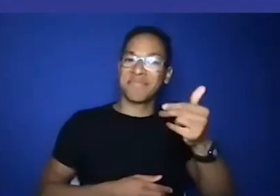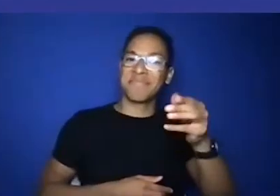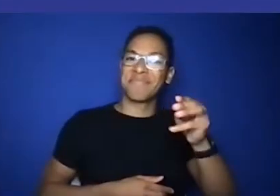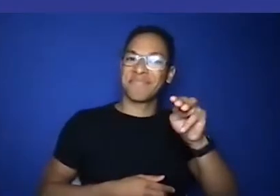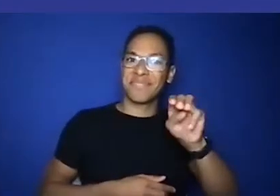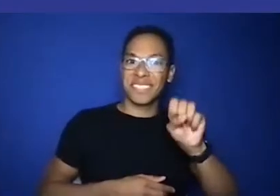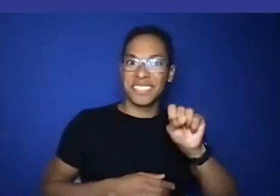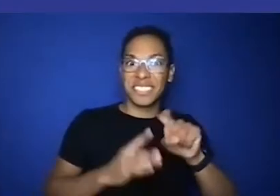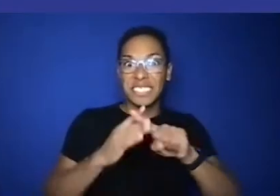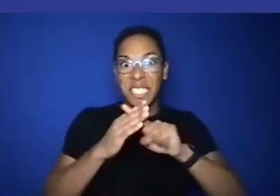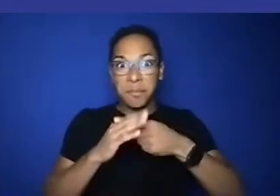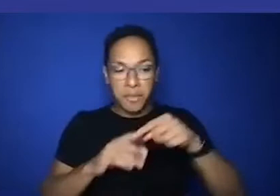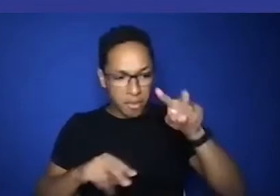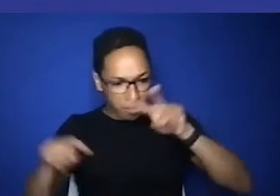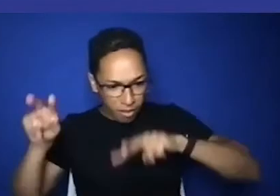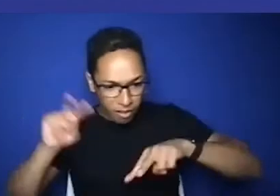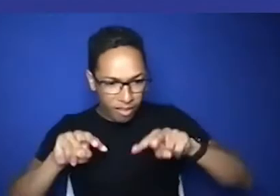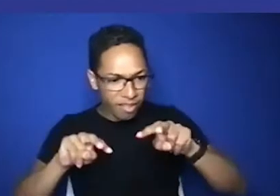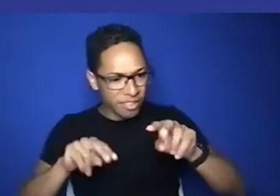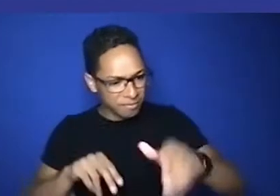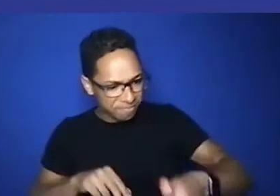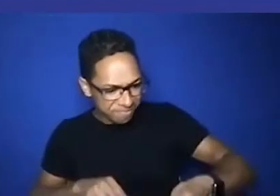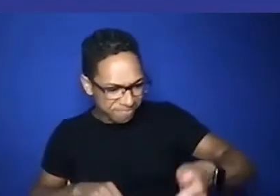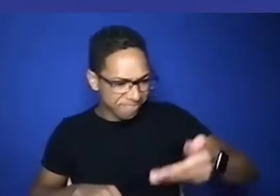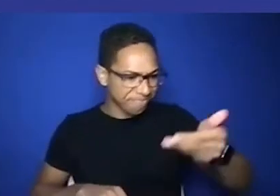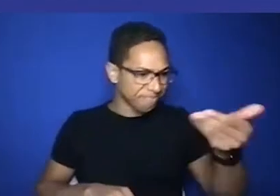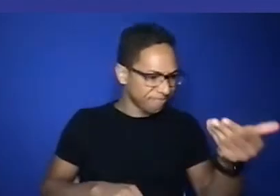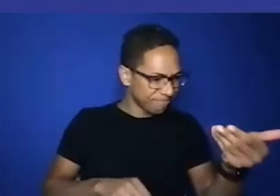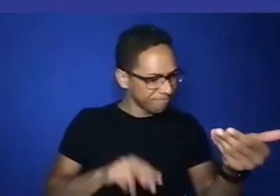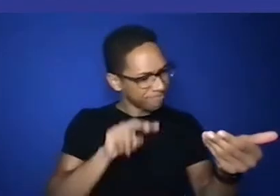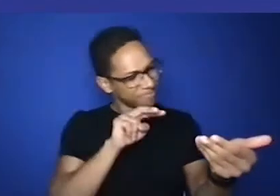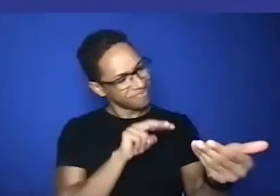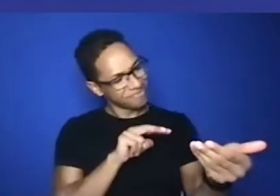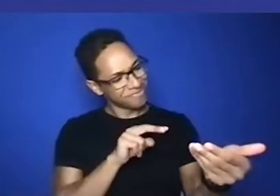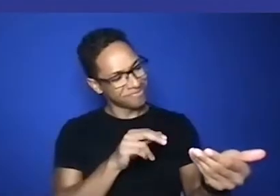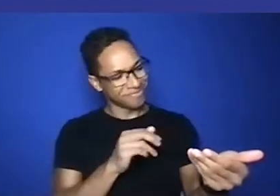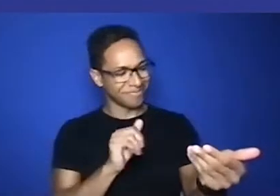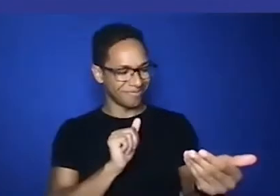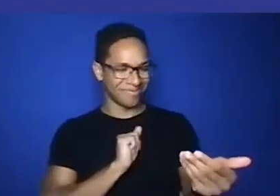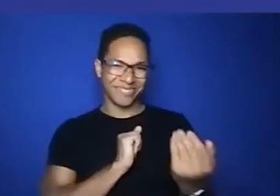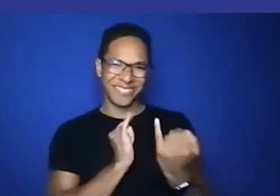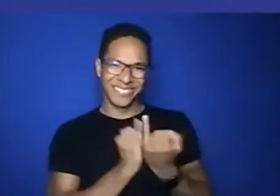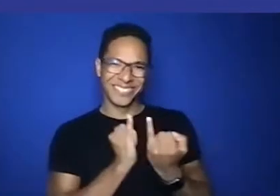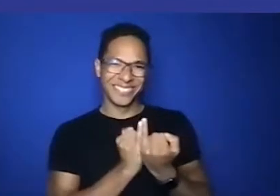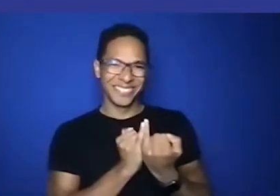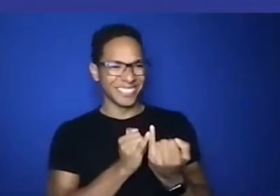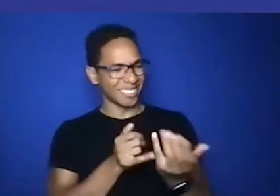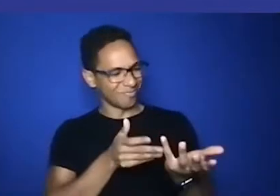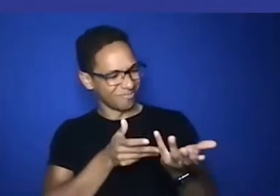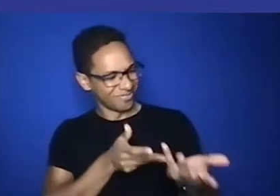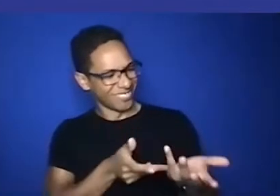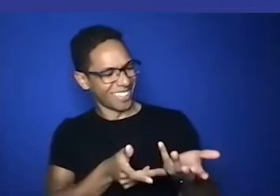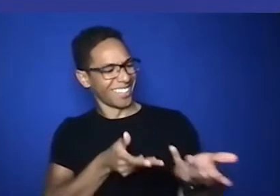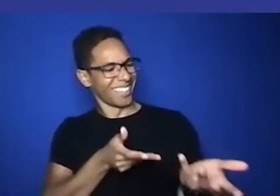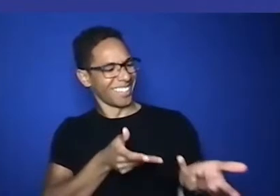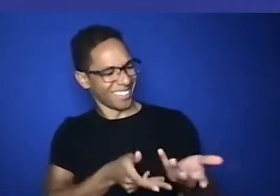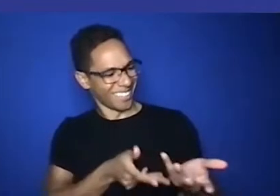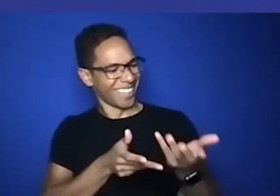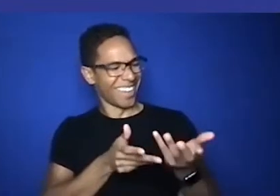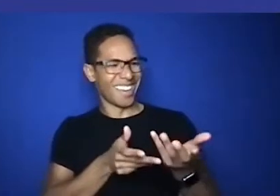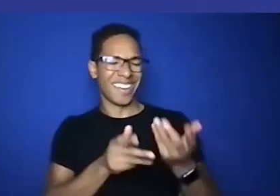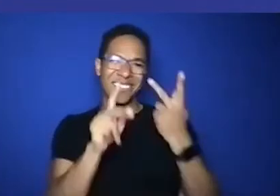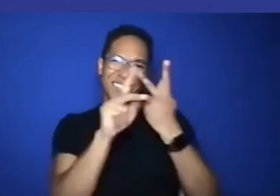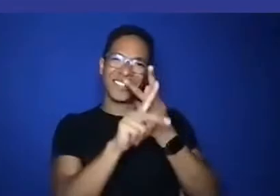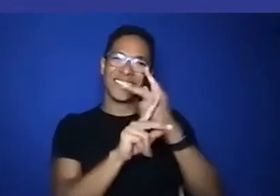within that were in the modular shelving and started talking to them and started identifying whose family they